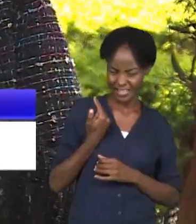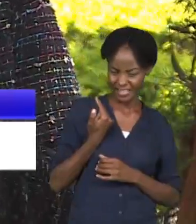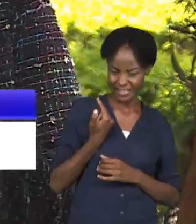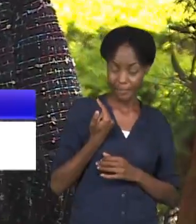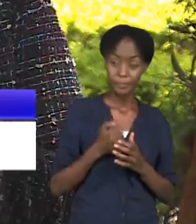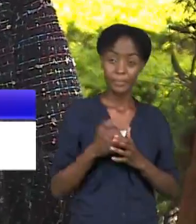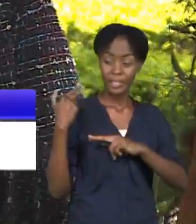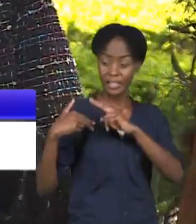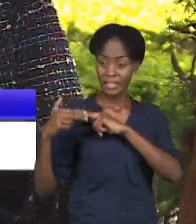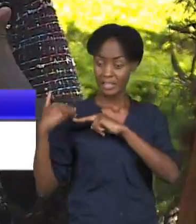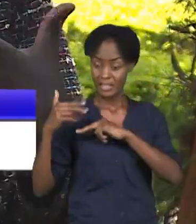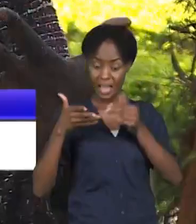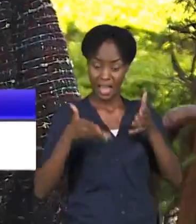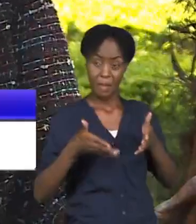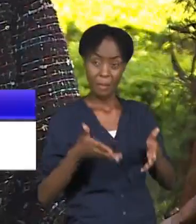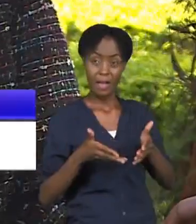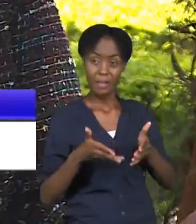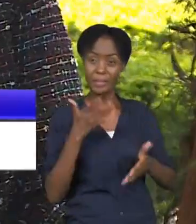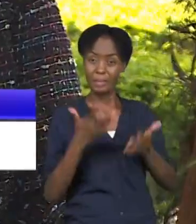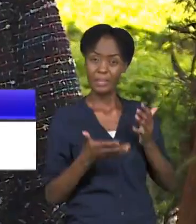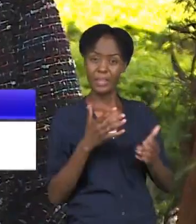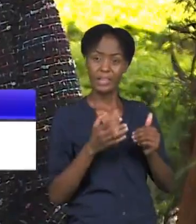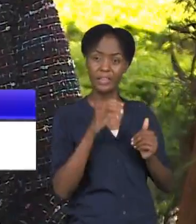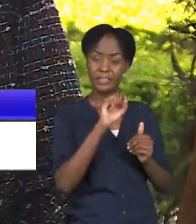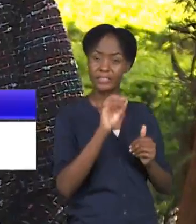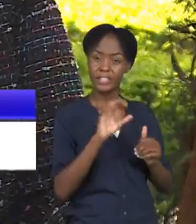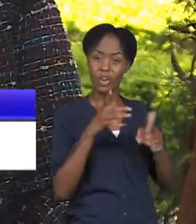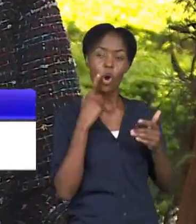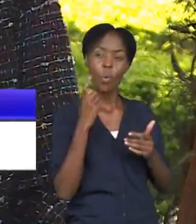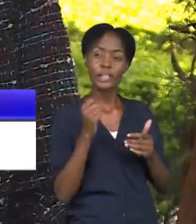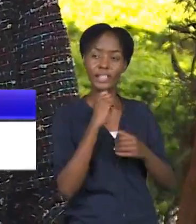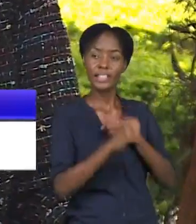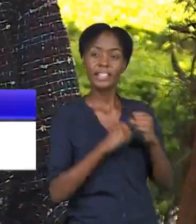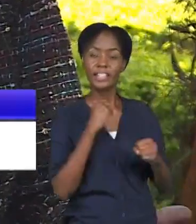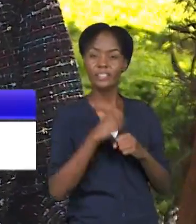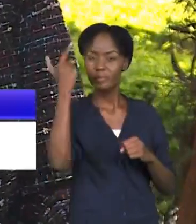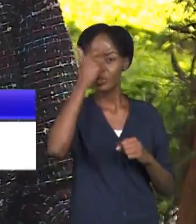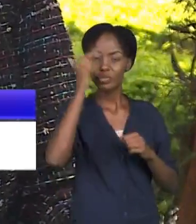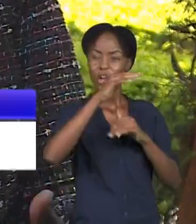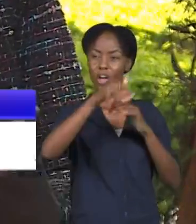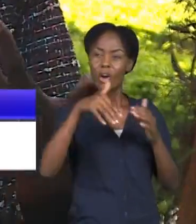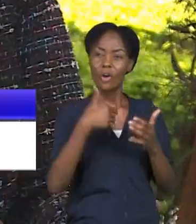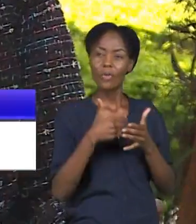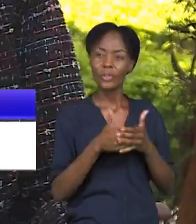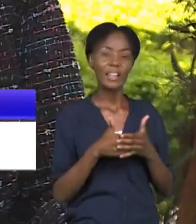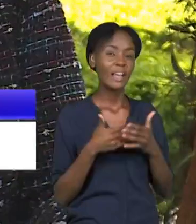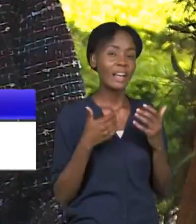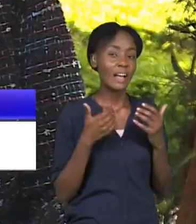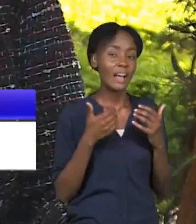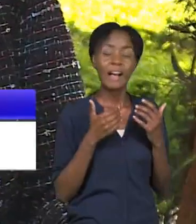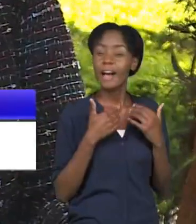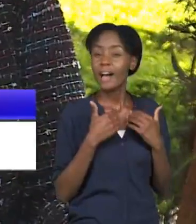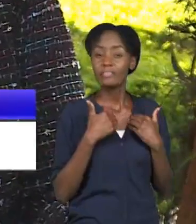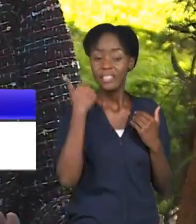our history, for the last maybe 50 or 100 years, because all of us, we never saw the last pandemic, the